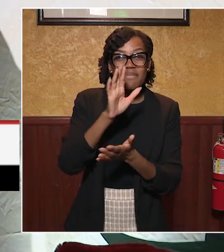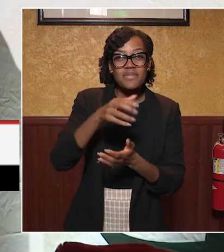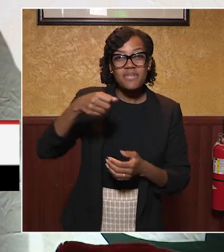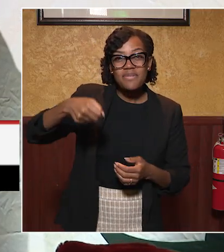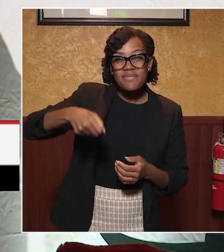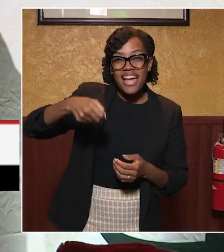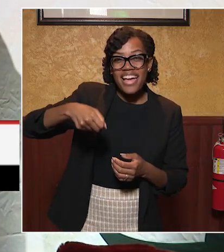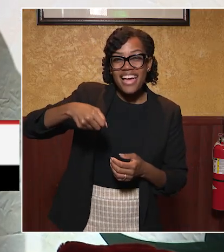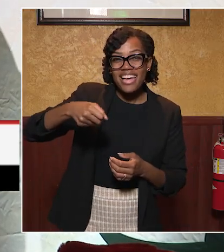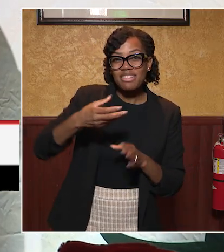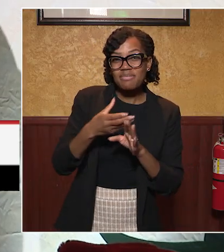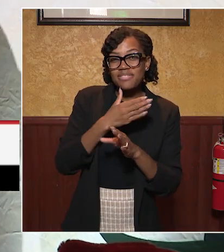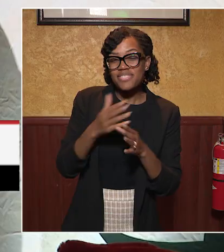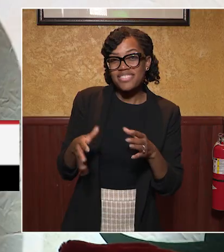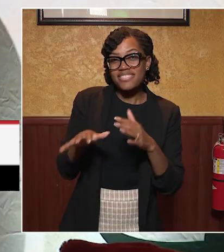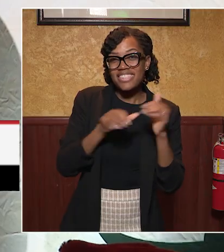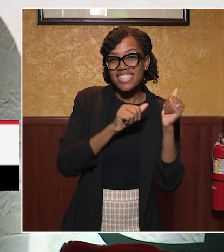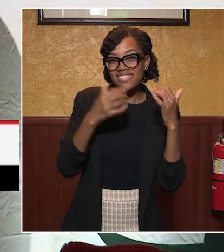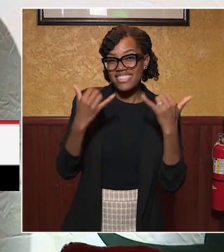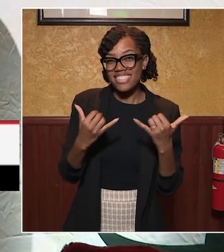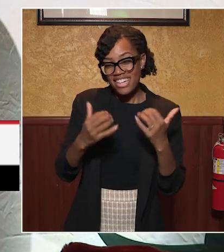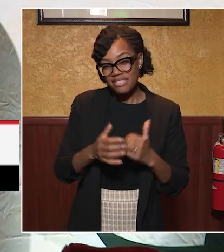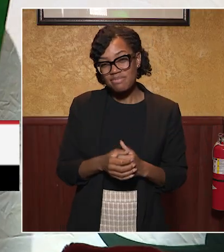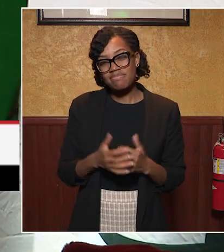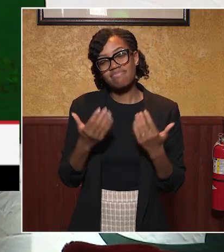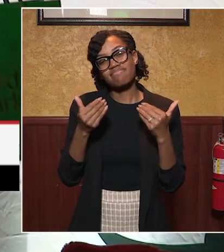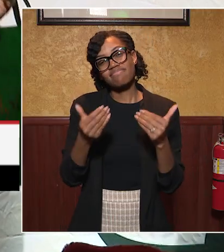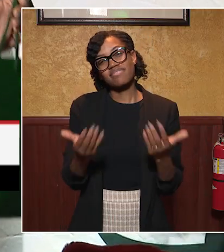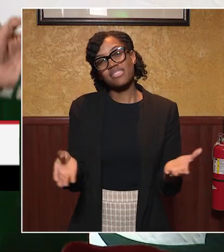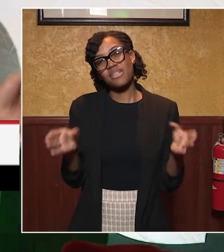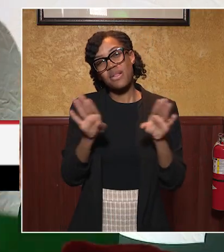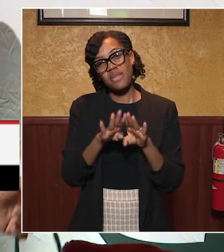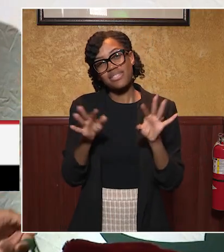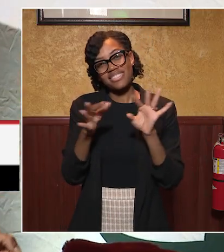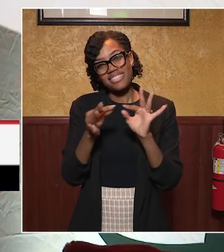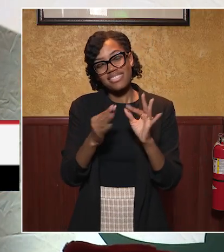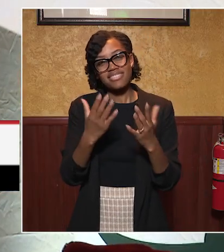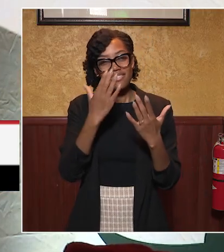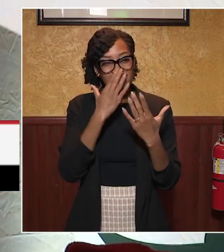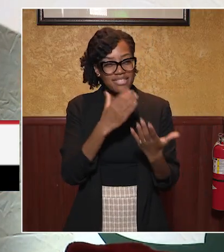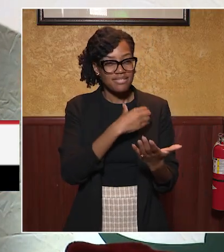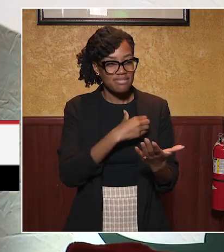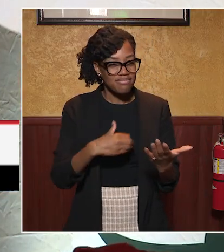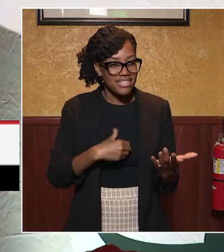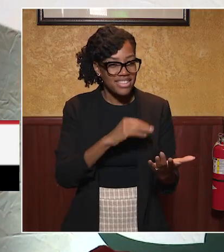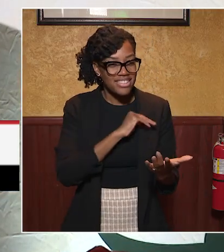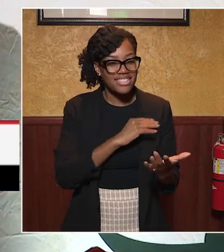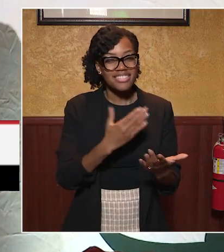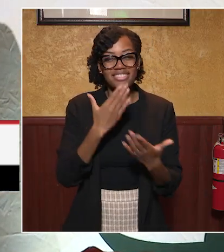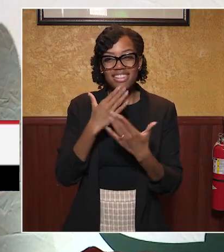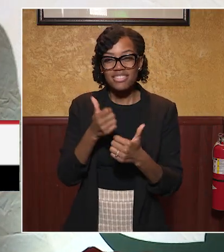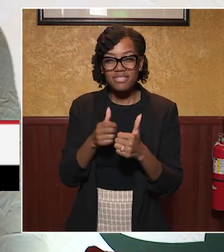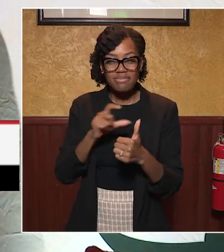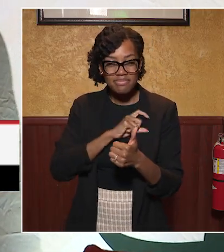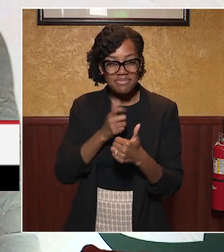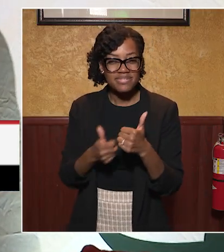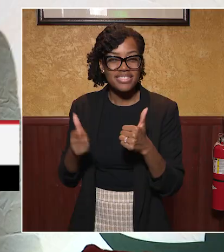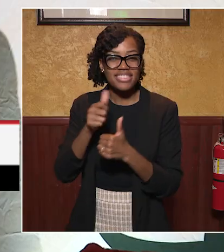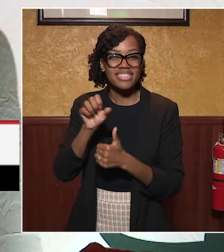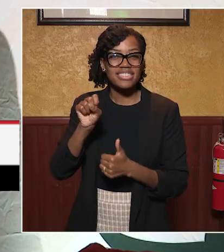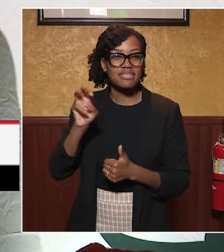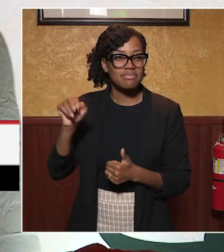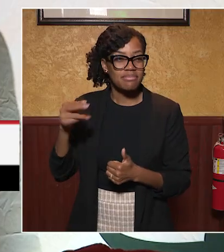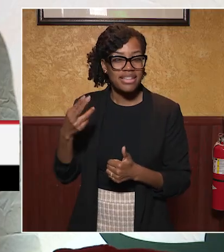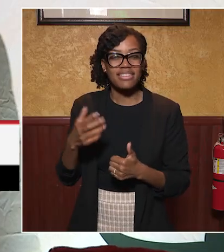gift bag before you leave here today. And I just want to close by saying thank you so much again to Mayor Muriel Bowser, Chief Smith, all of the leaders who are here in the